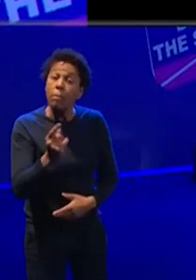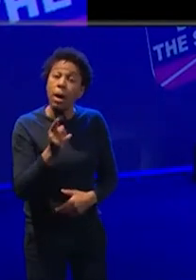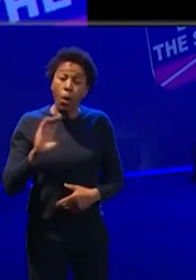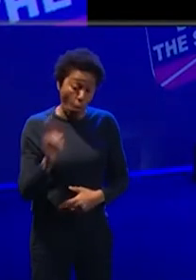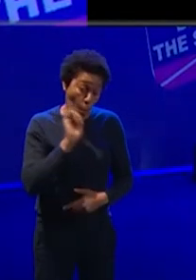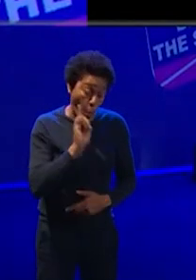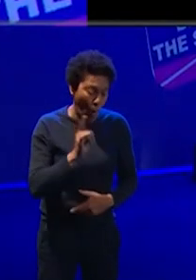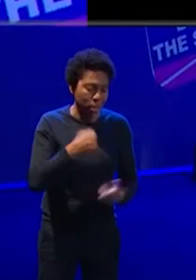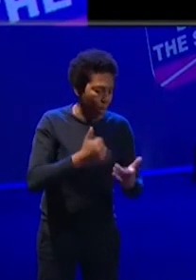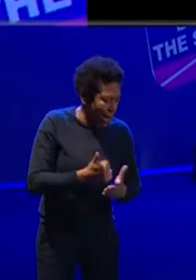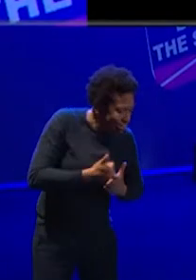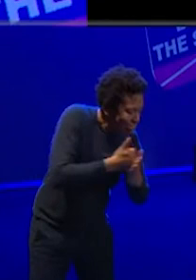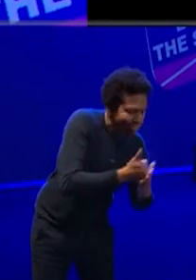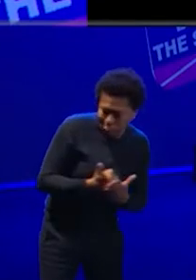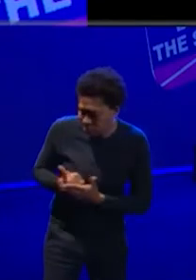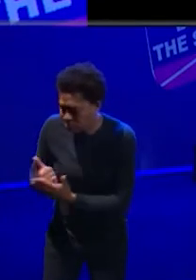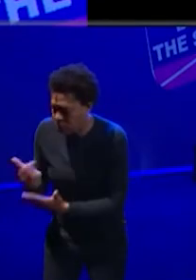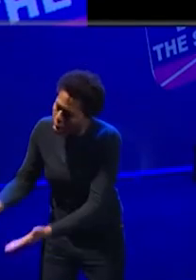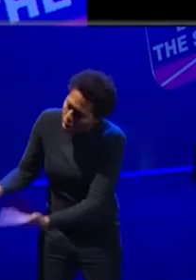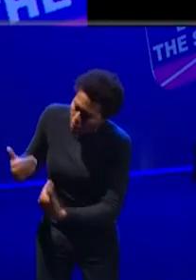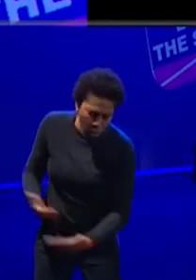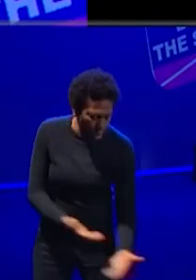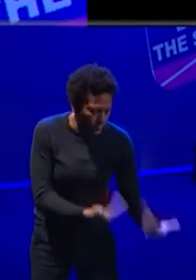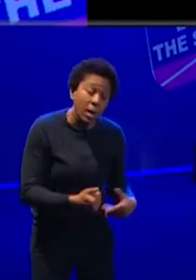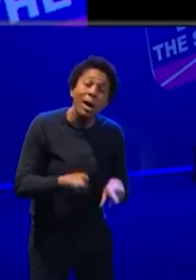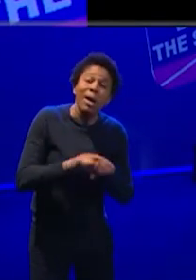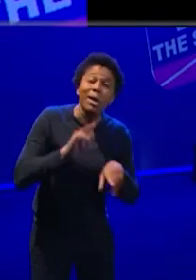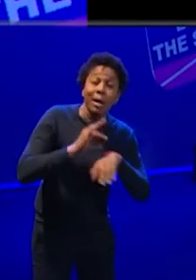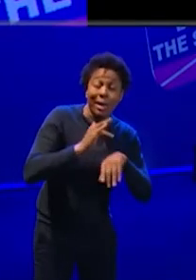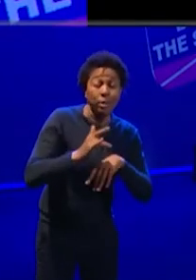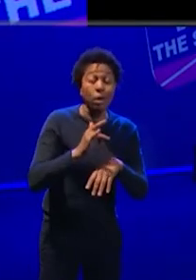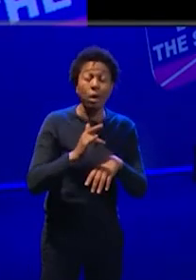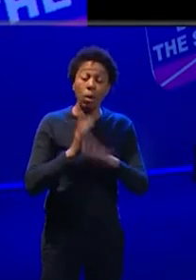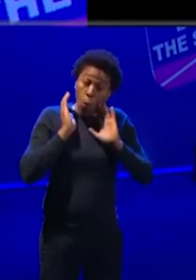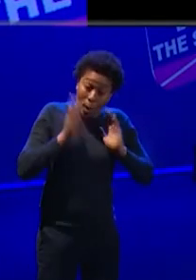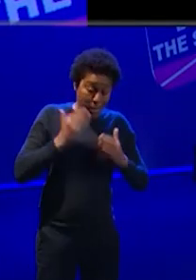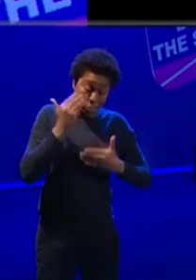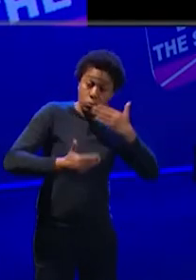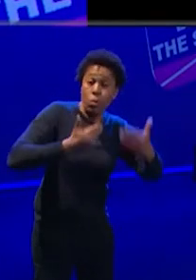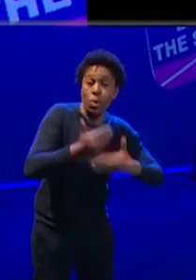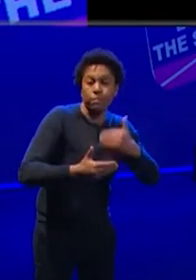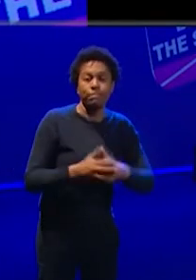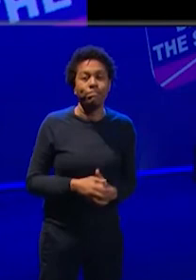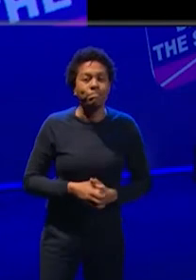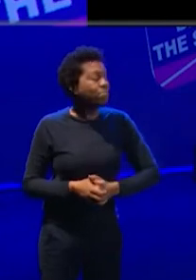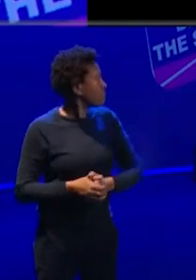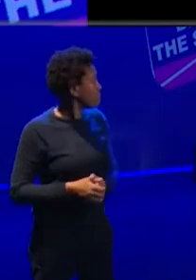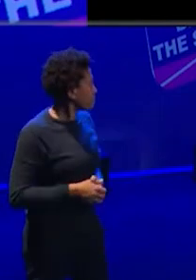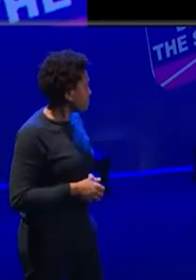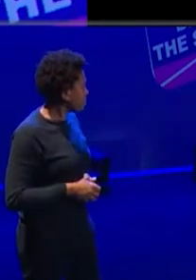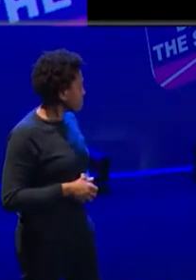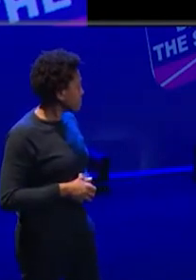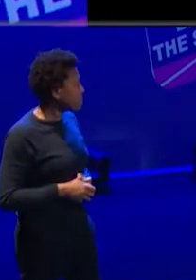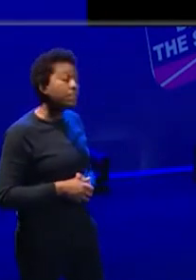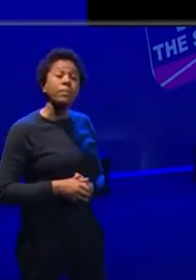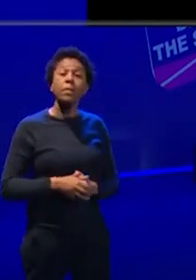up and we always want to succeed. It's live theatre. The show must go on. You know, the show must go on. So